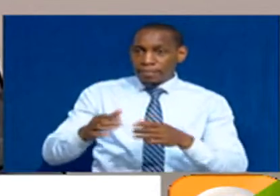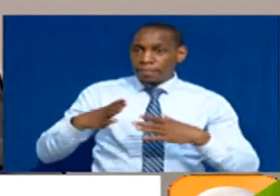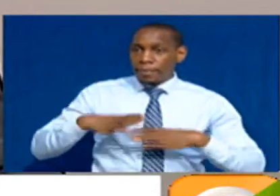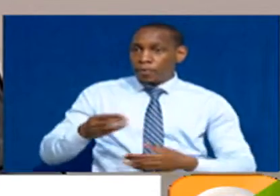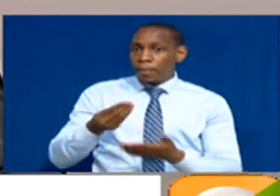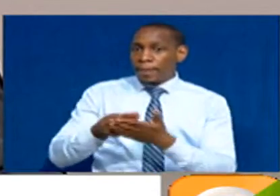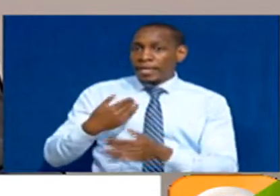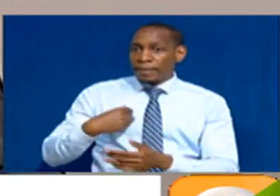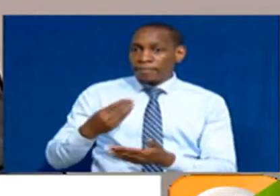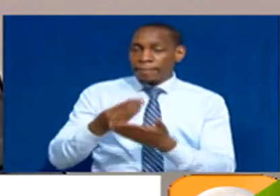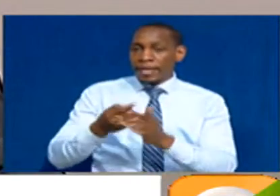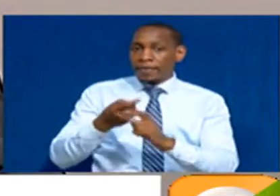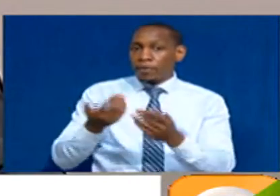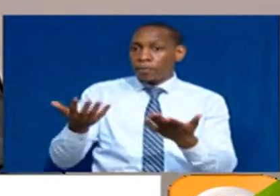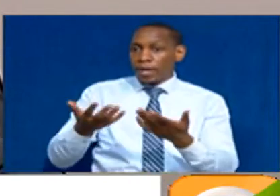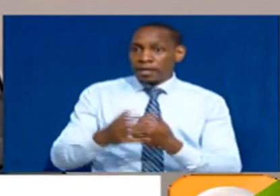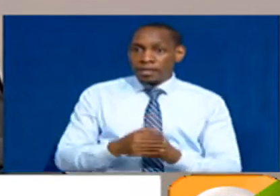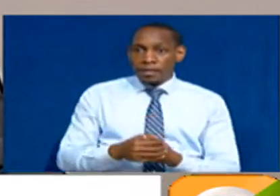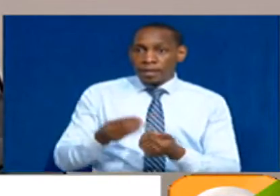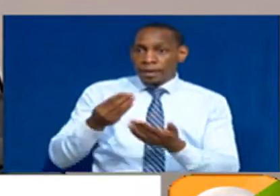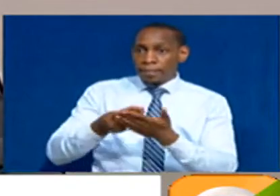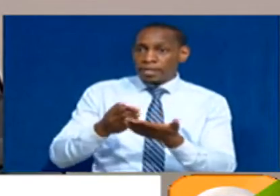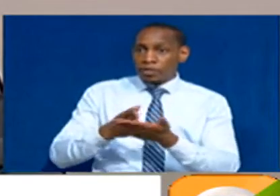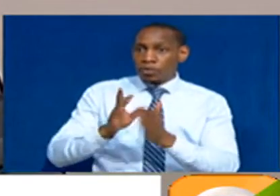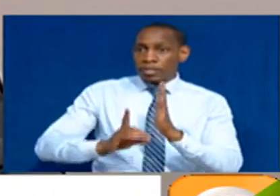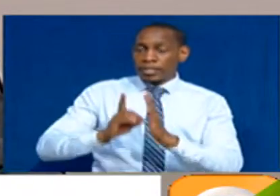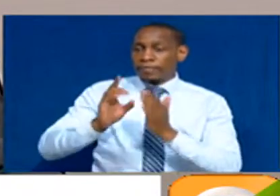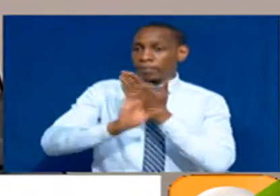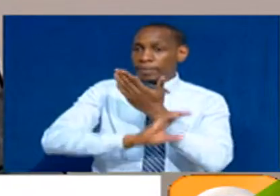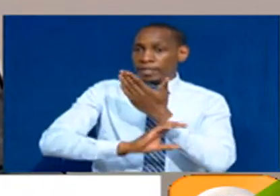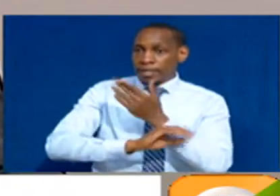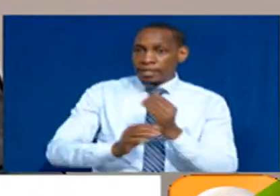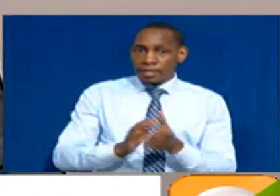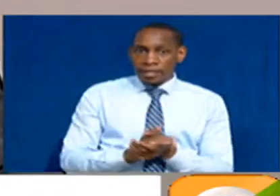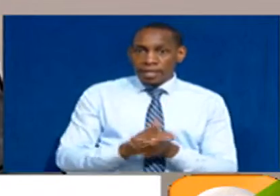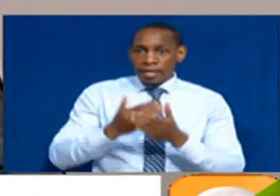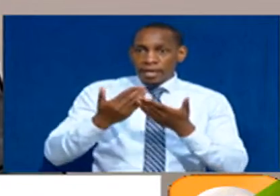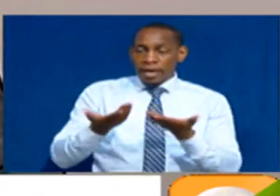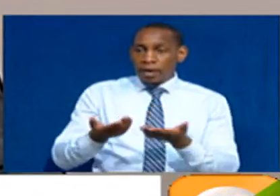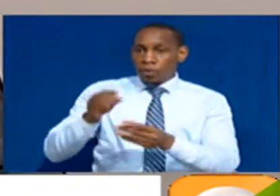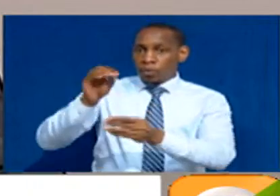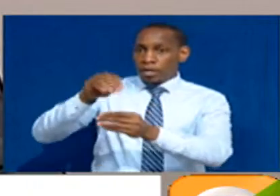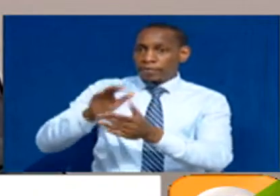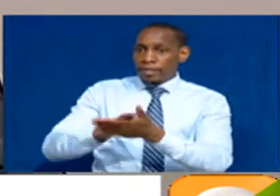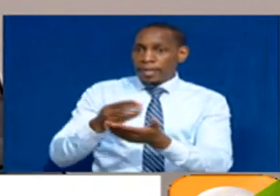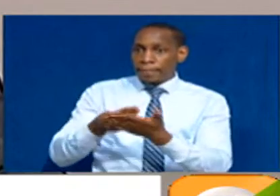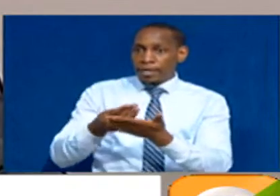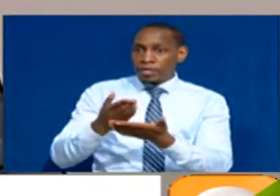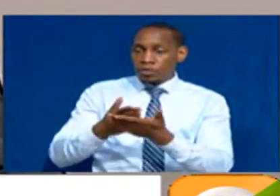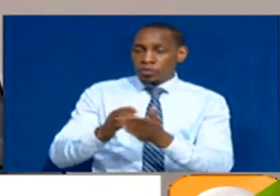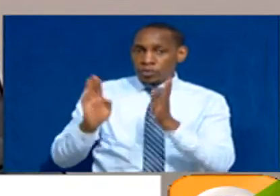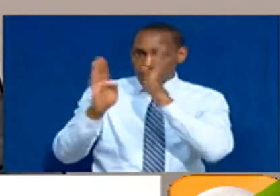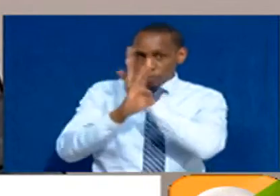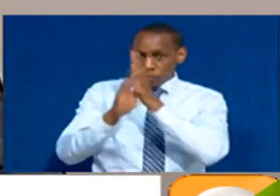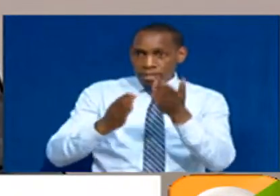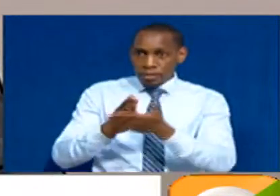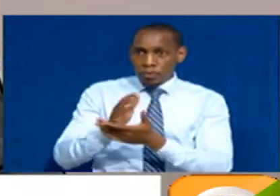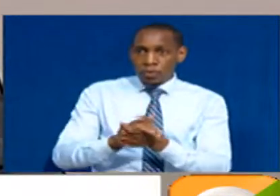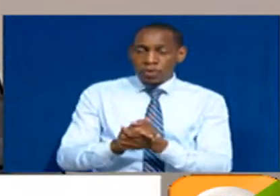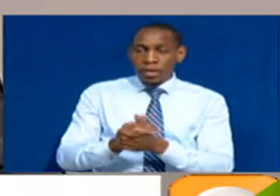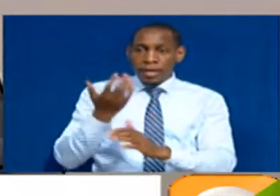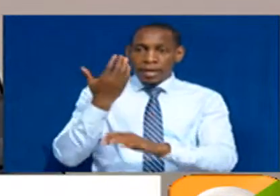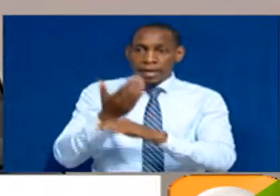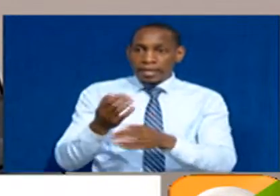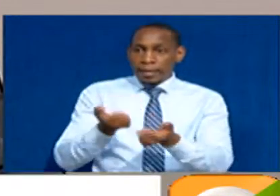have the money. Where did they get the money from? The money came from developing countries. How did it get there? It is money that is hidden through